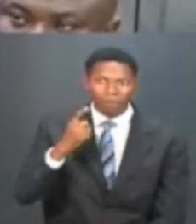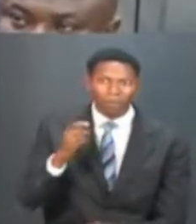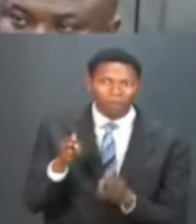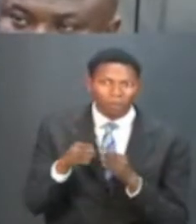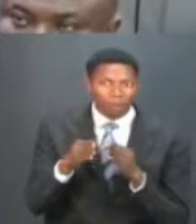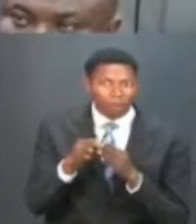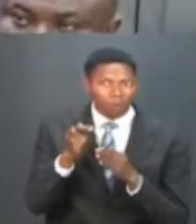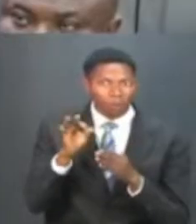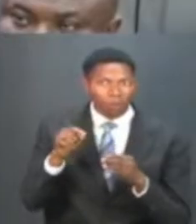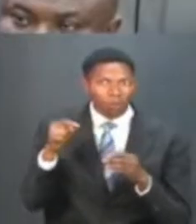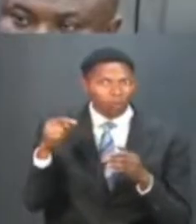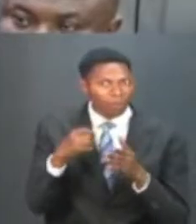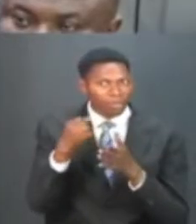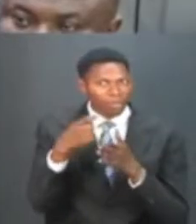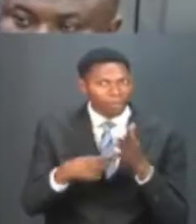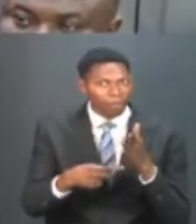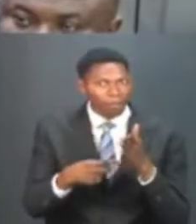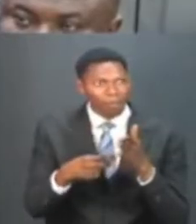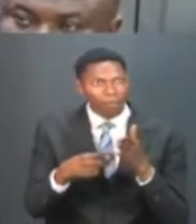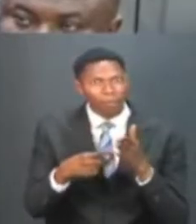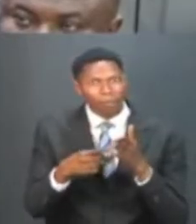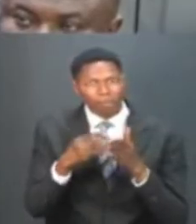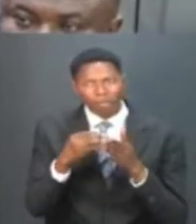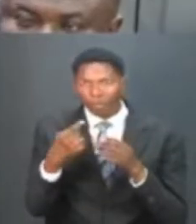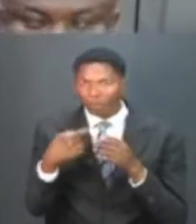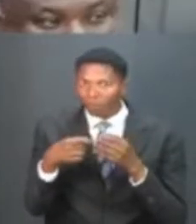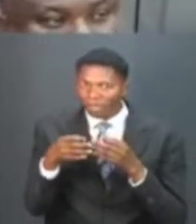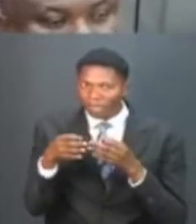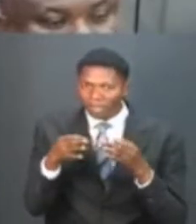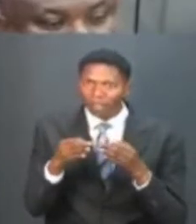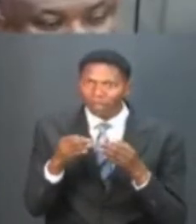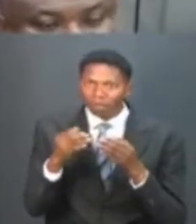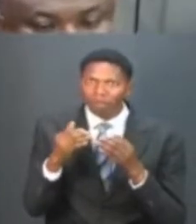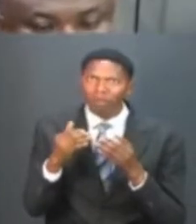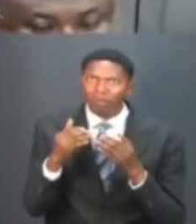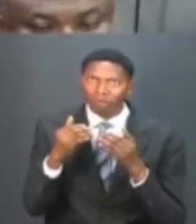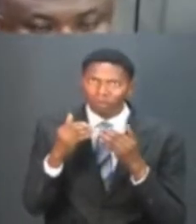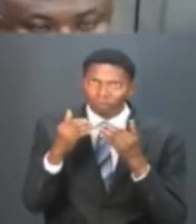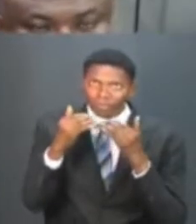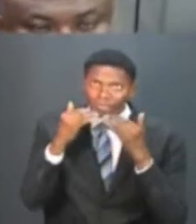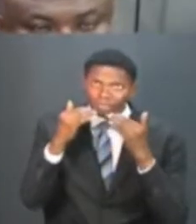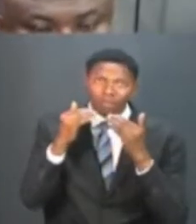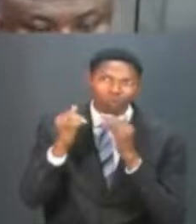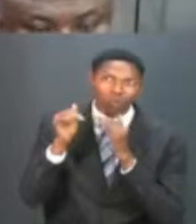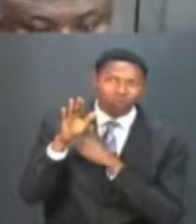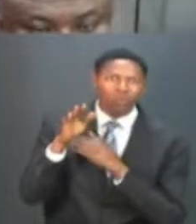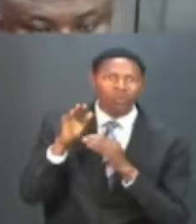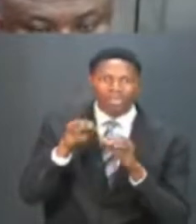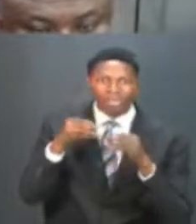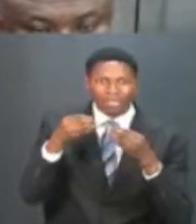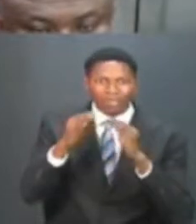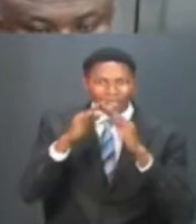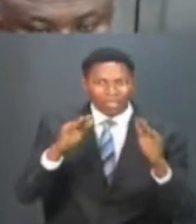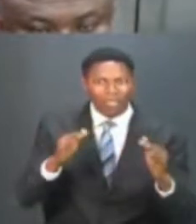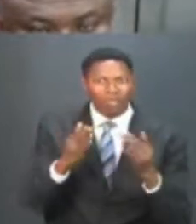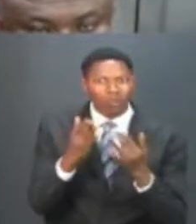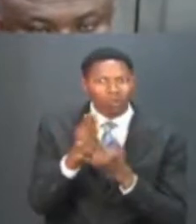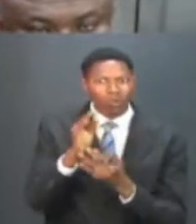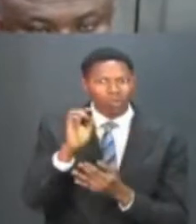session and expressed profound gratitude to God for guiding the House through the first